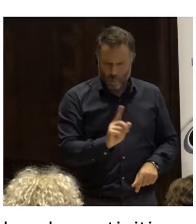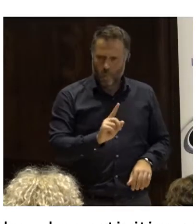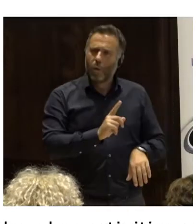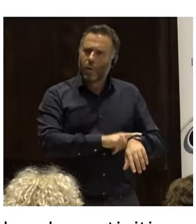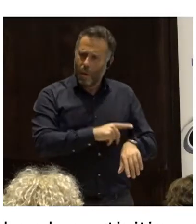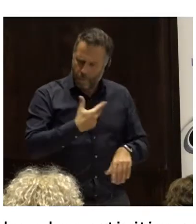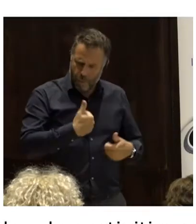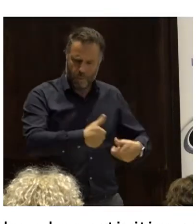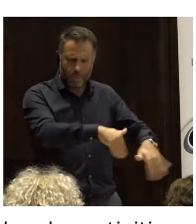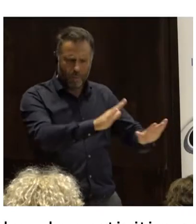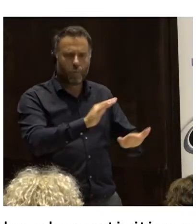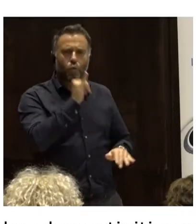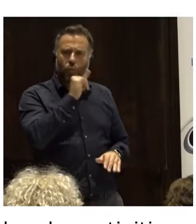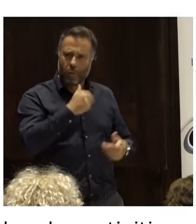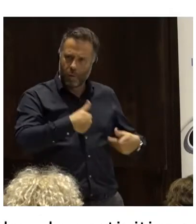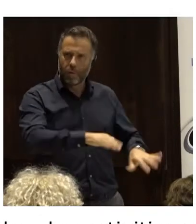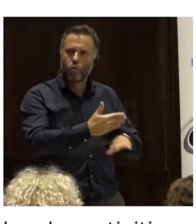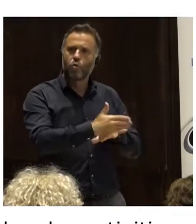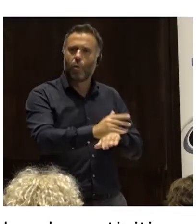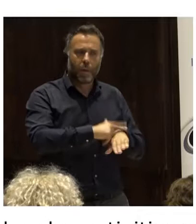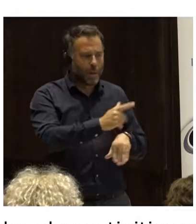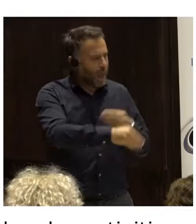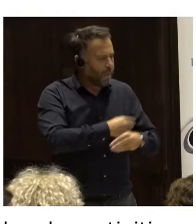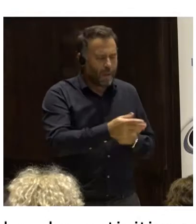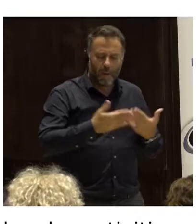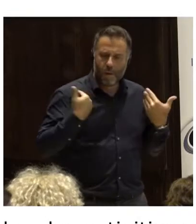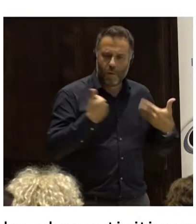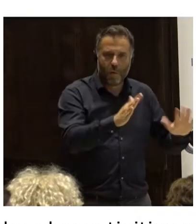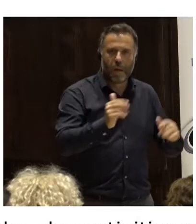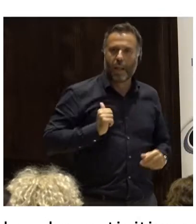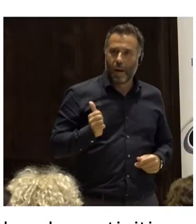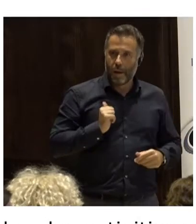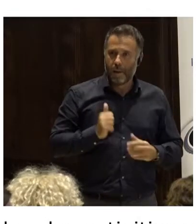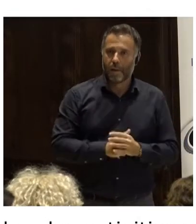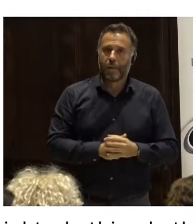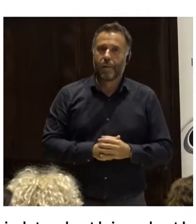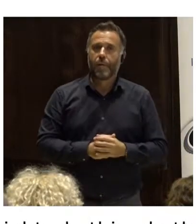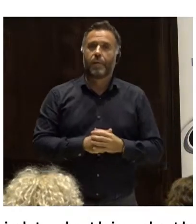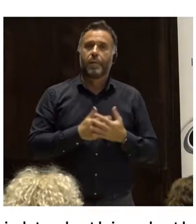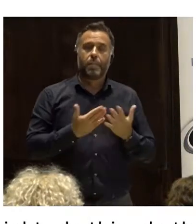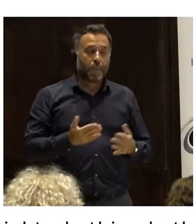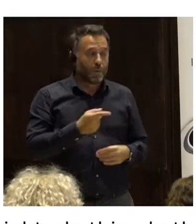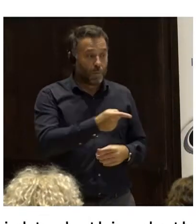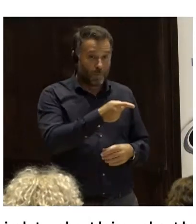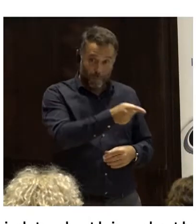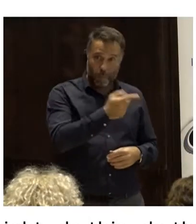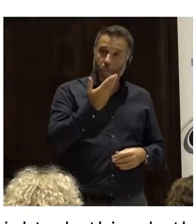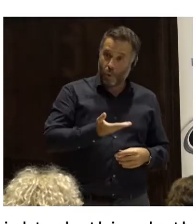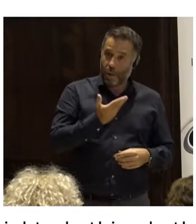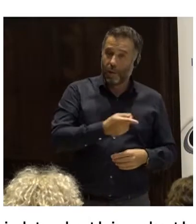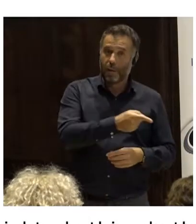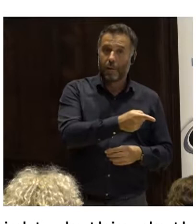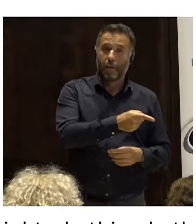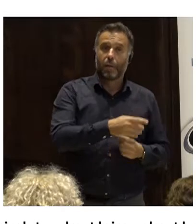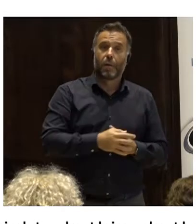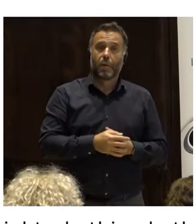important. It's an attempt to say the most important thing that Serenella says, which is the play for